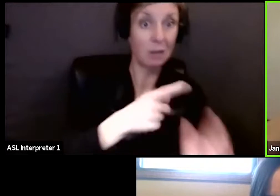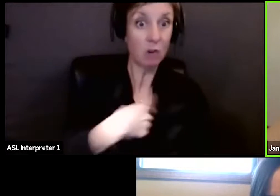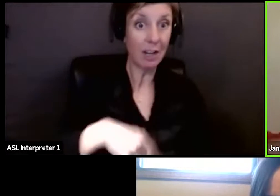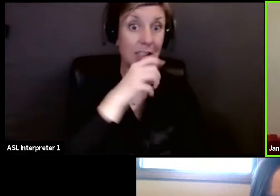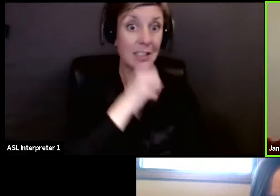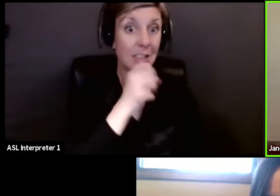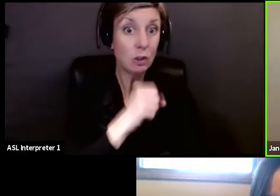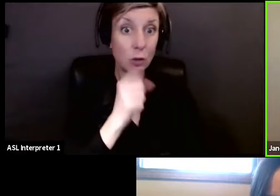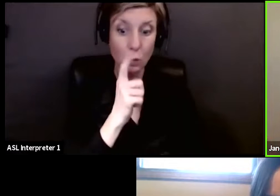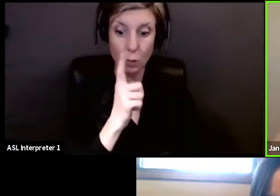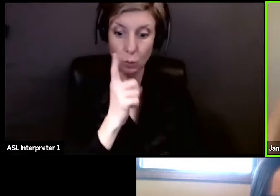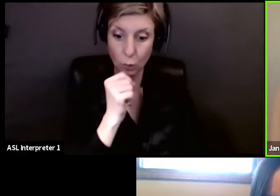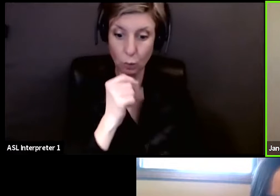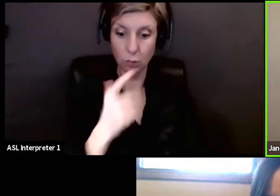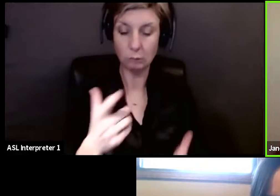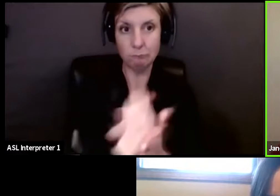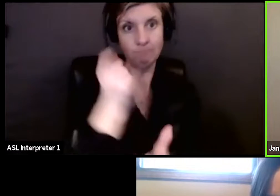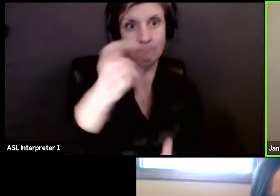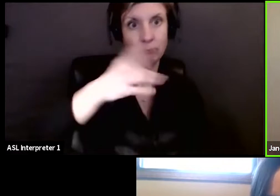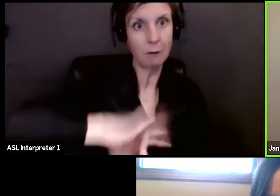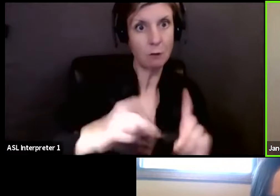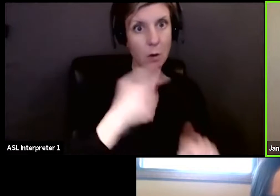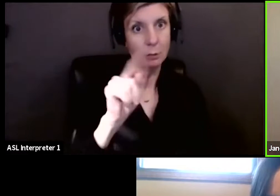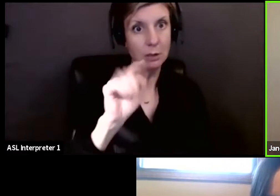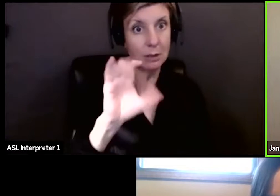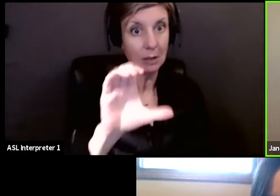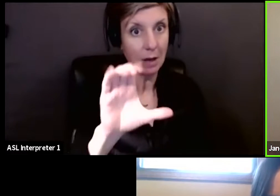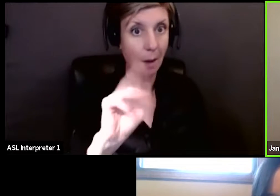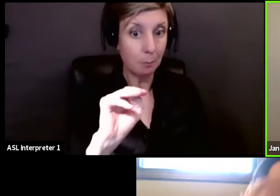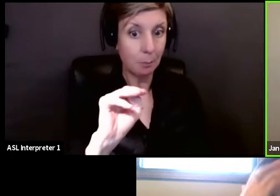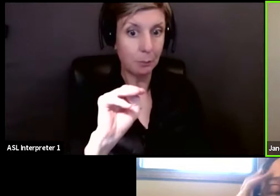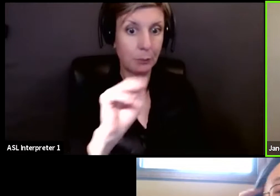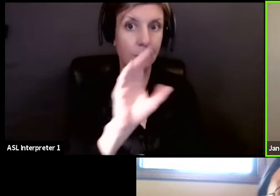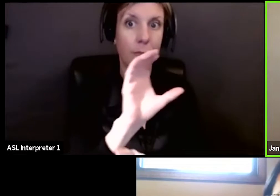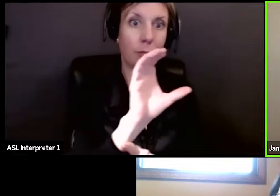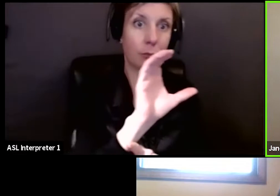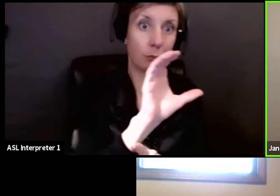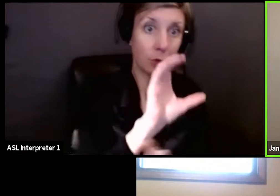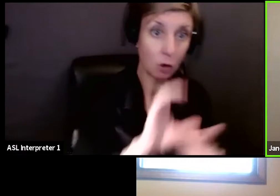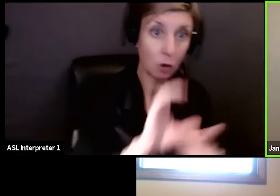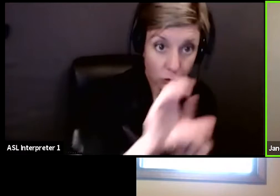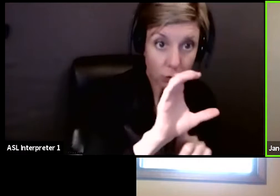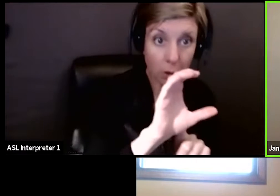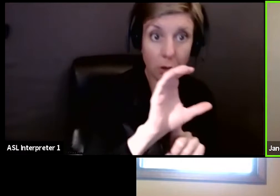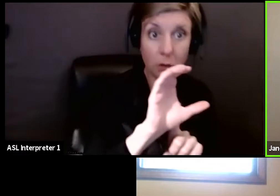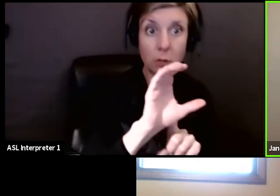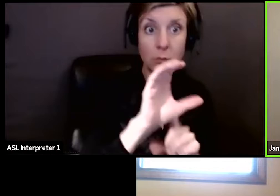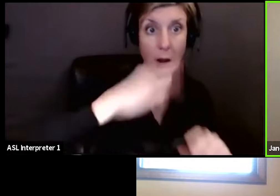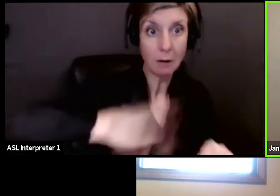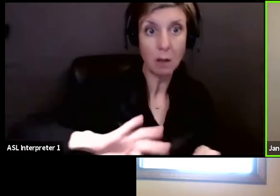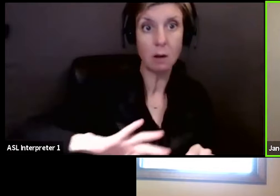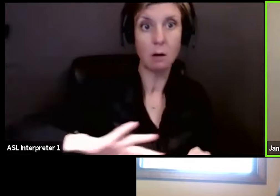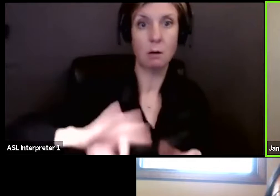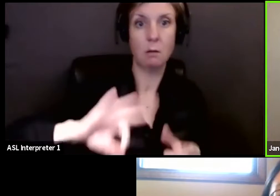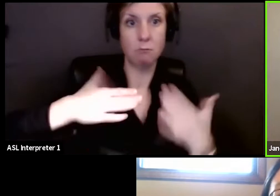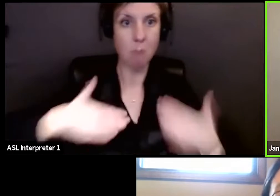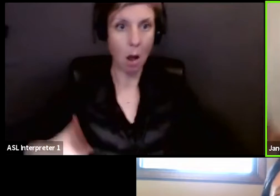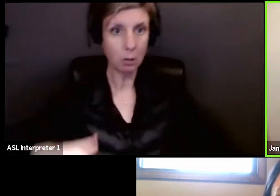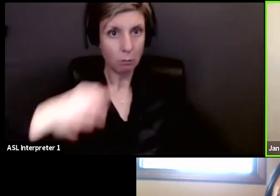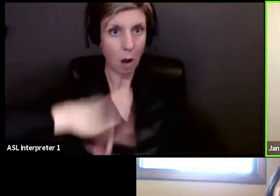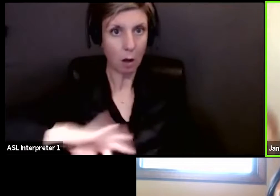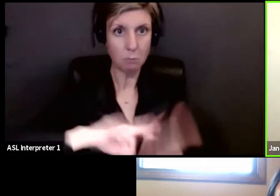it, both culturally and like bodily, have to pay out of pocket. And